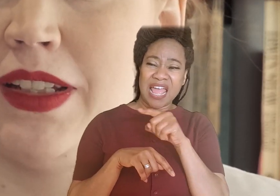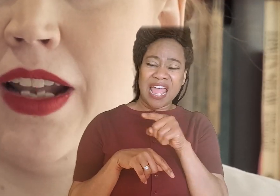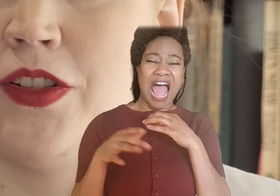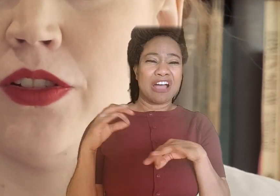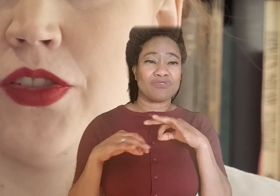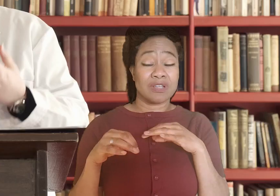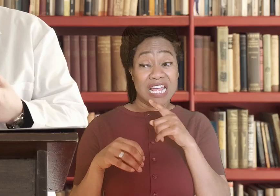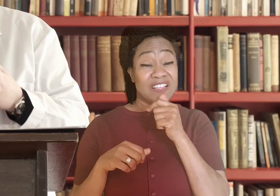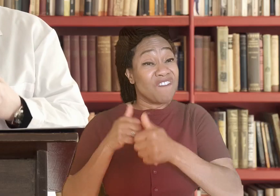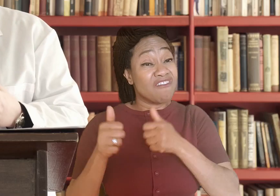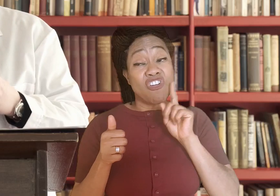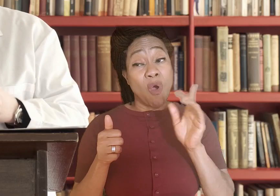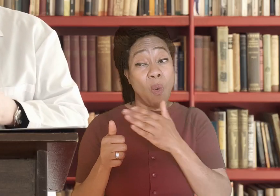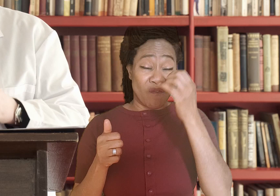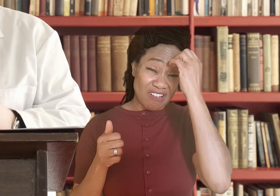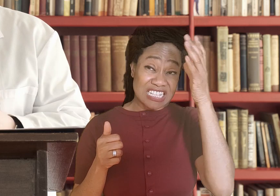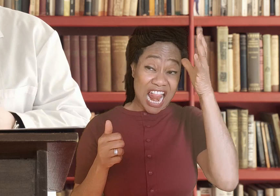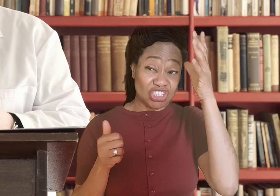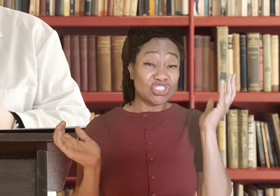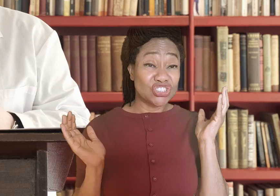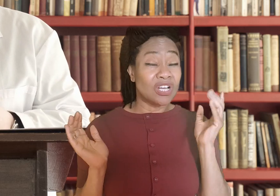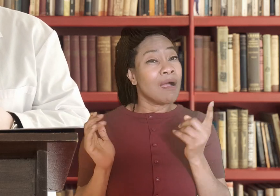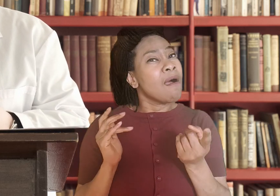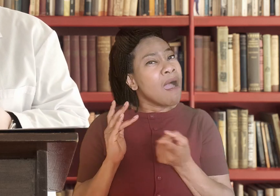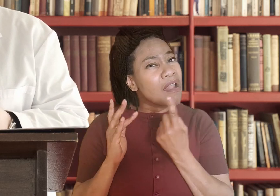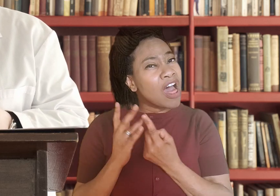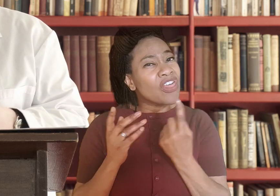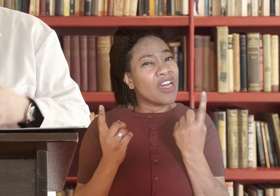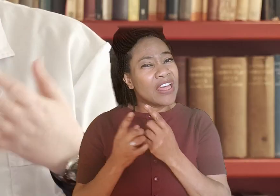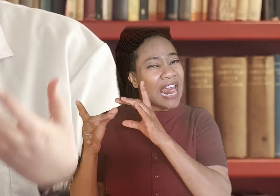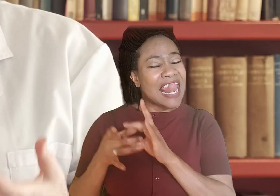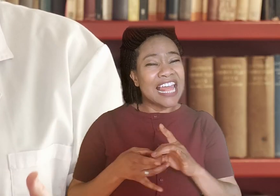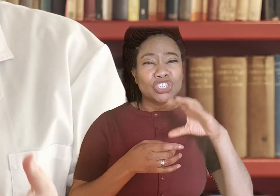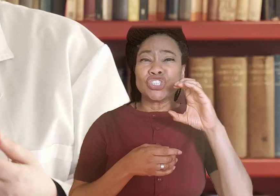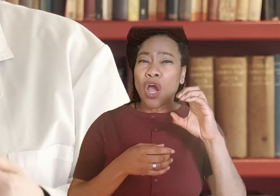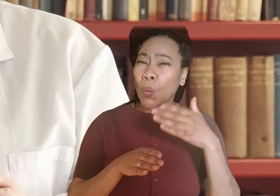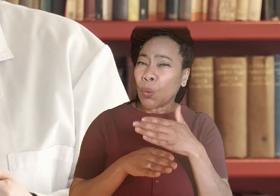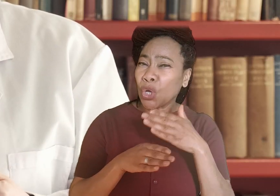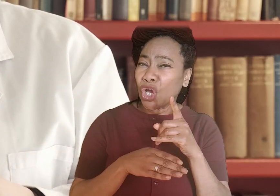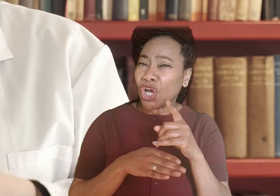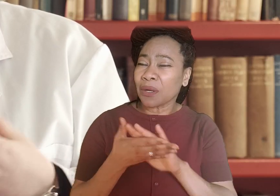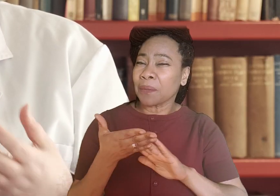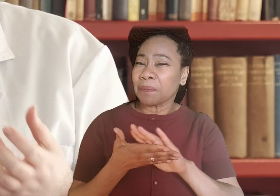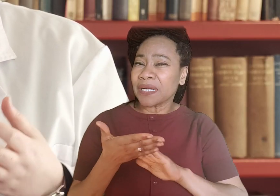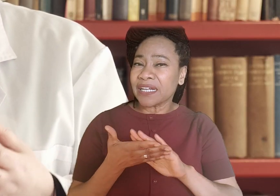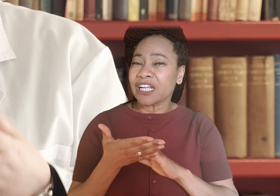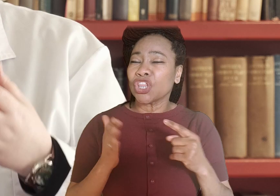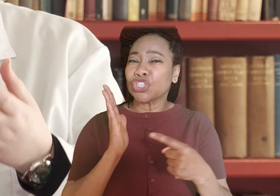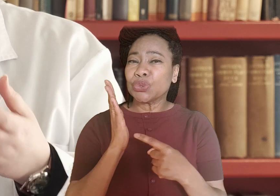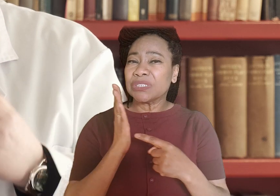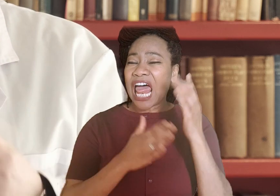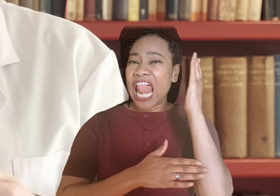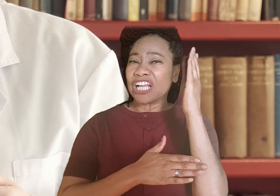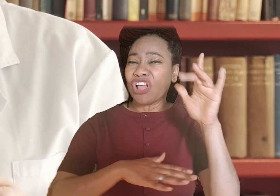very intelligent. There was another unexpected legacy to Charcot's work, and one that deepened the accusations that the Tuesday lectures